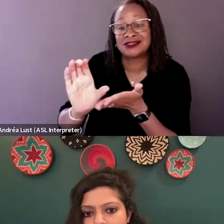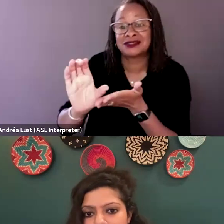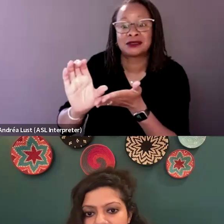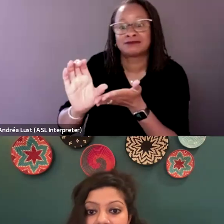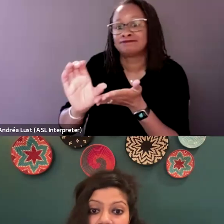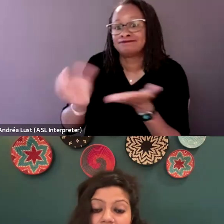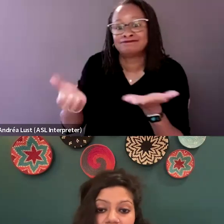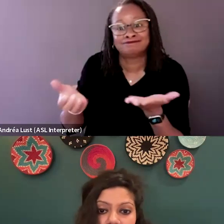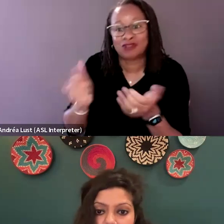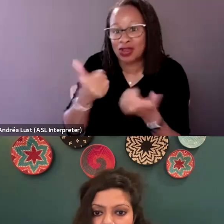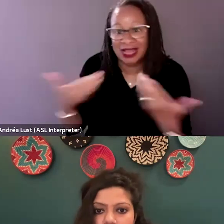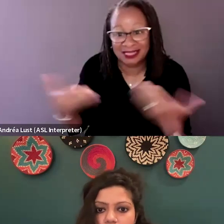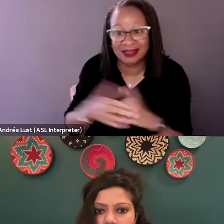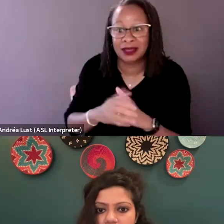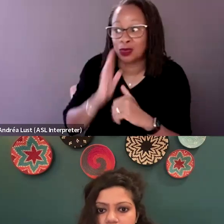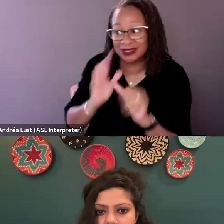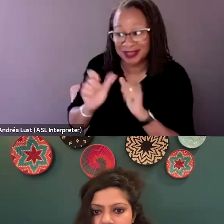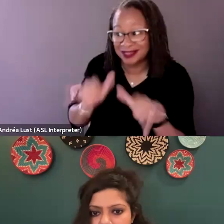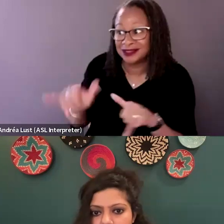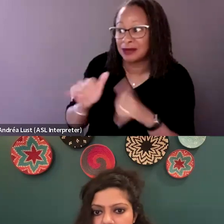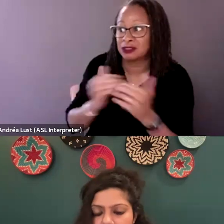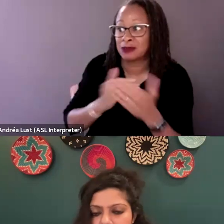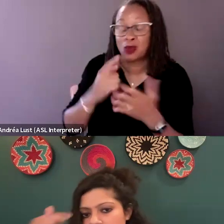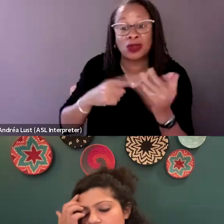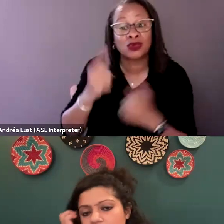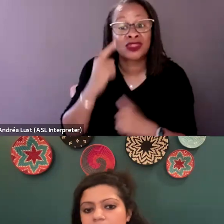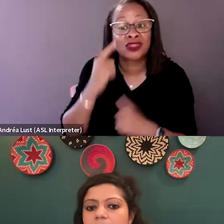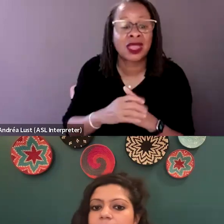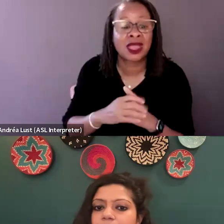firstly, I was personally interested in,